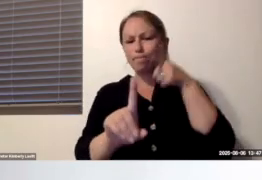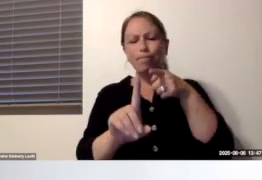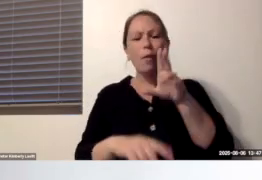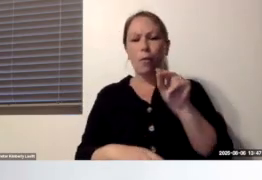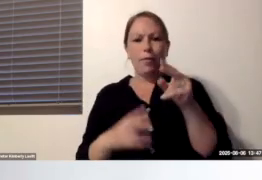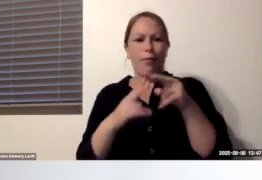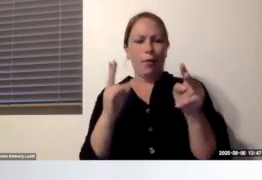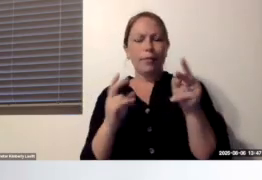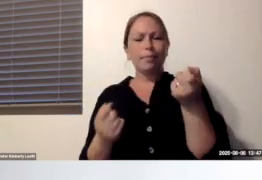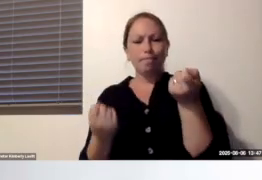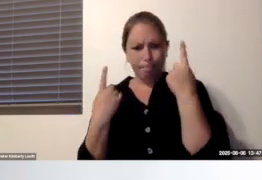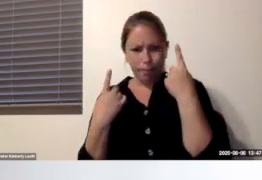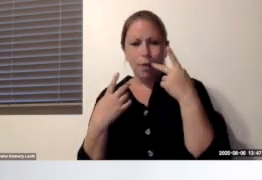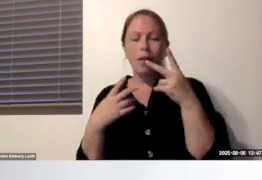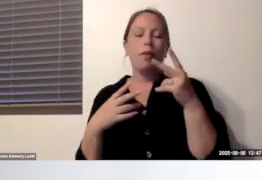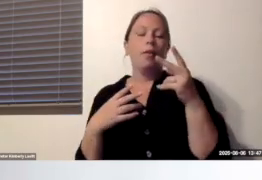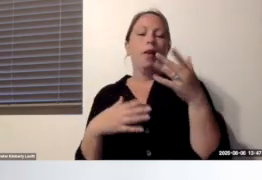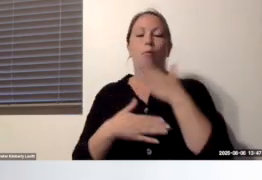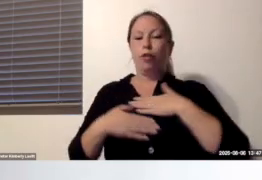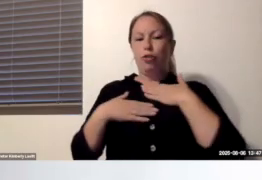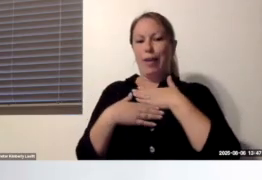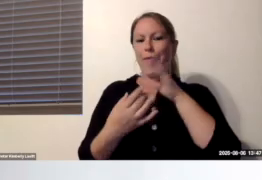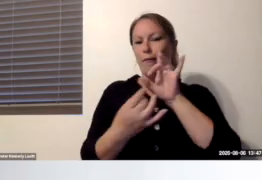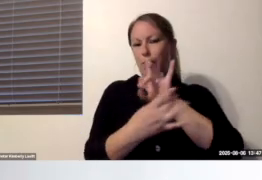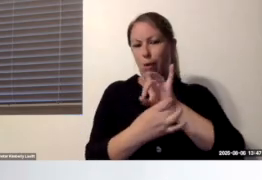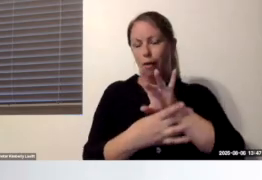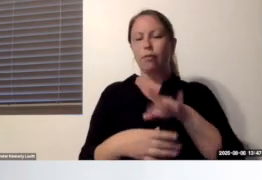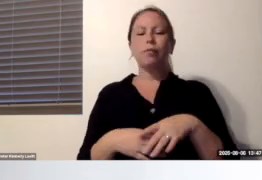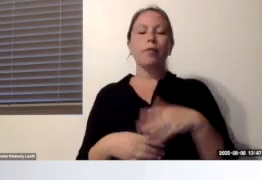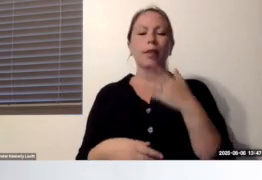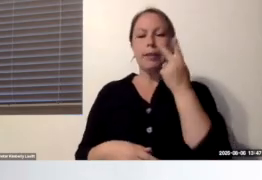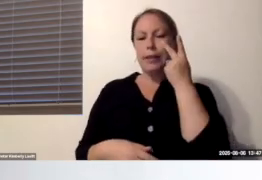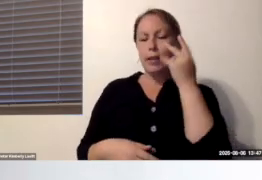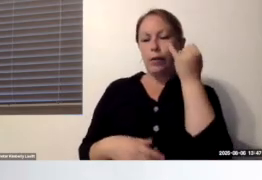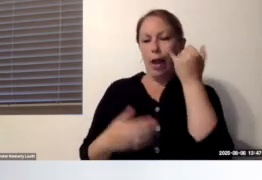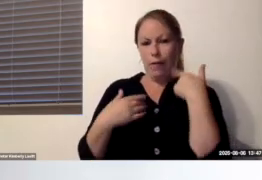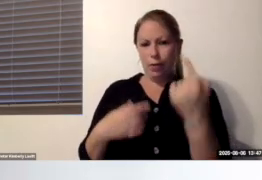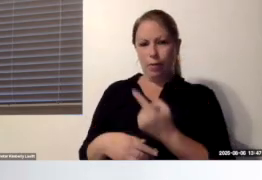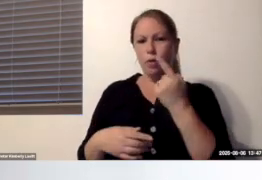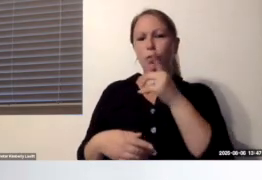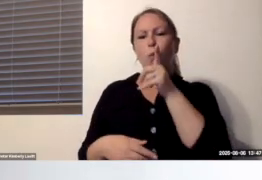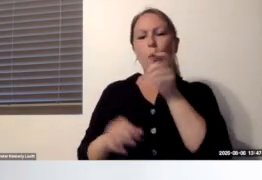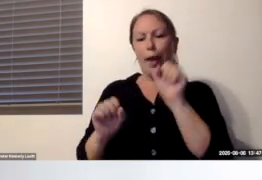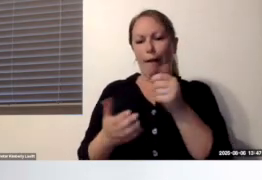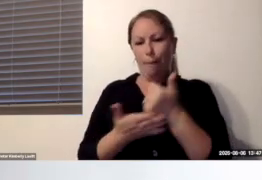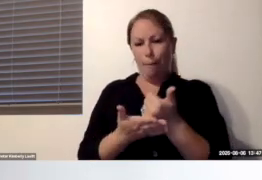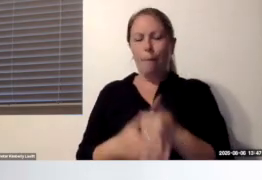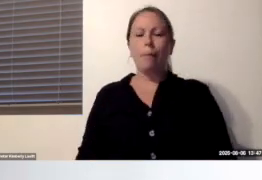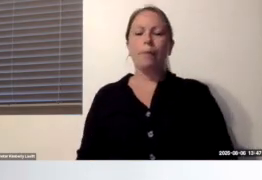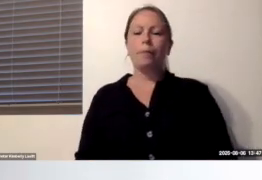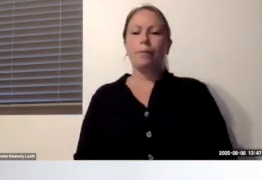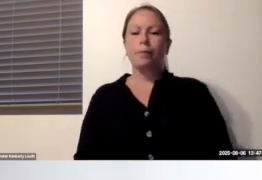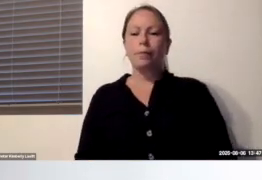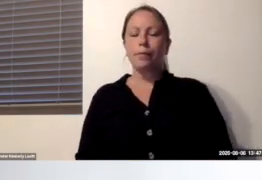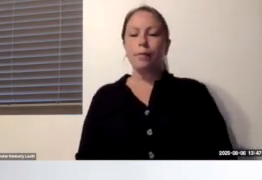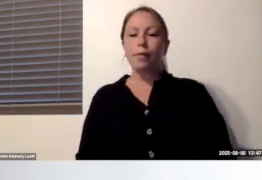succinct. We appreciate the feedback. Let's see if we have somebody online who can help. Yeah, hi,